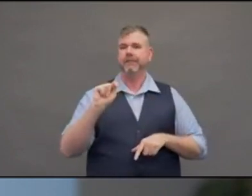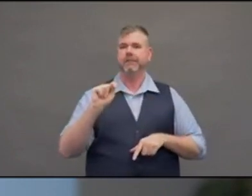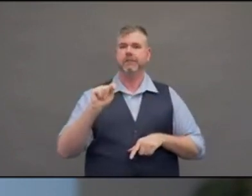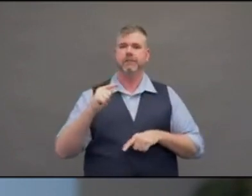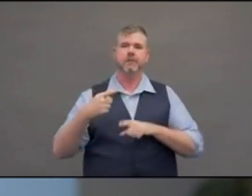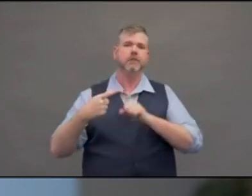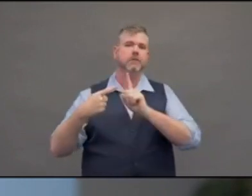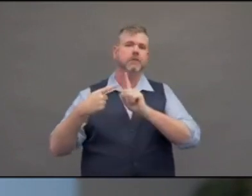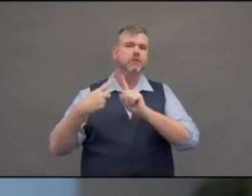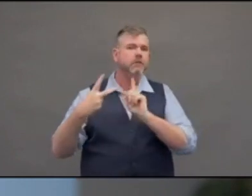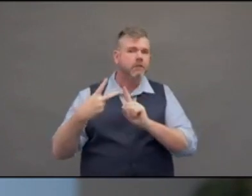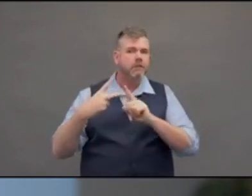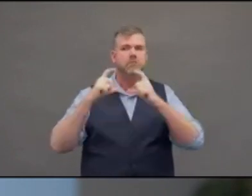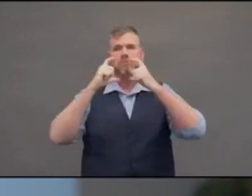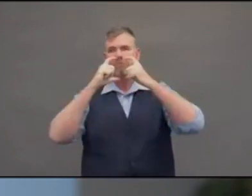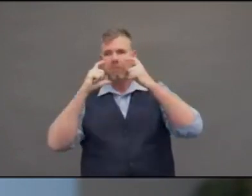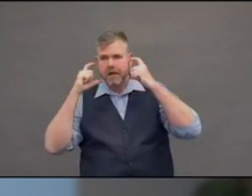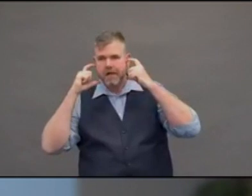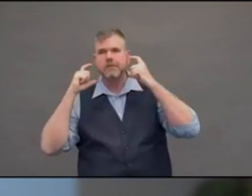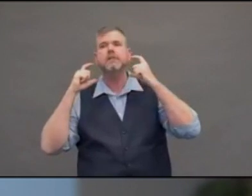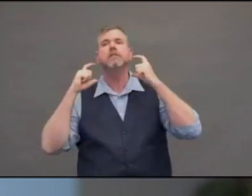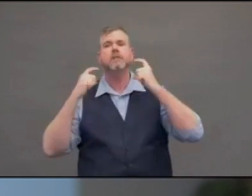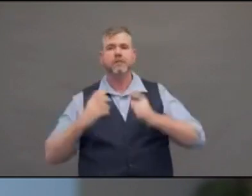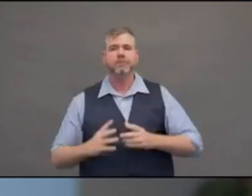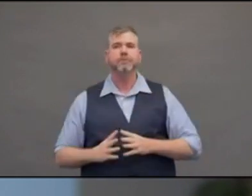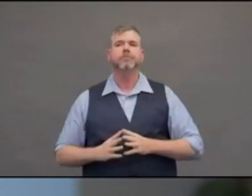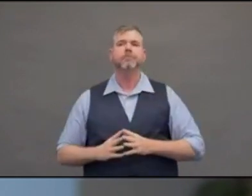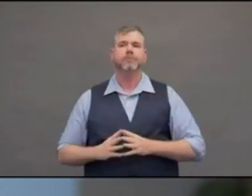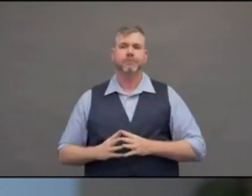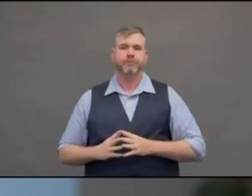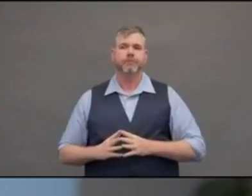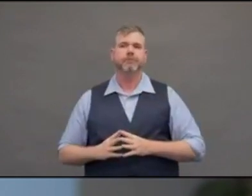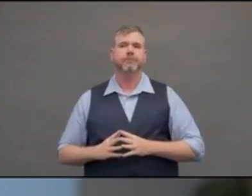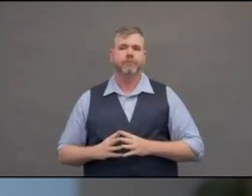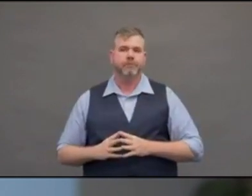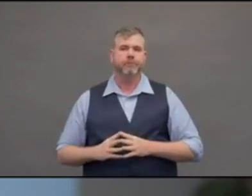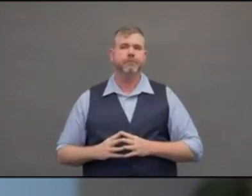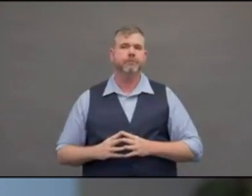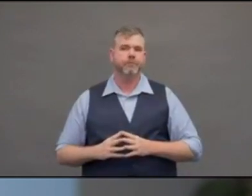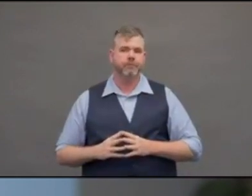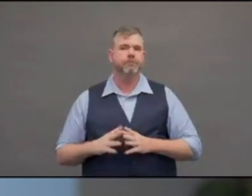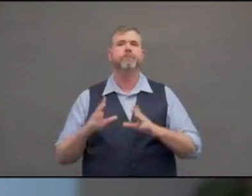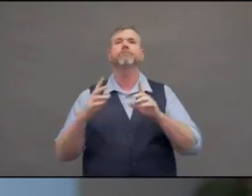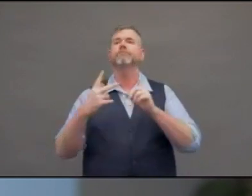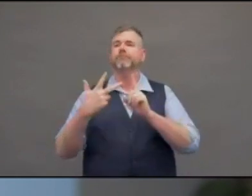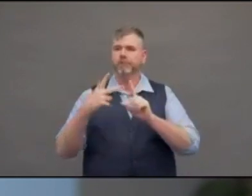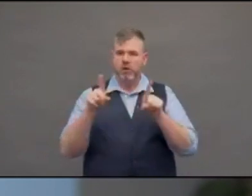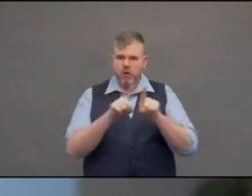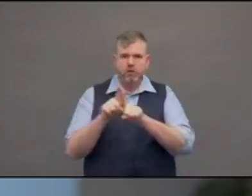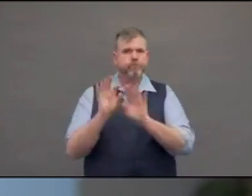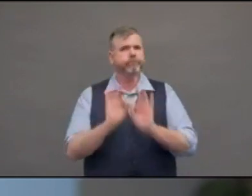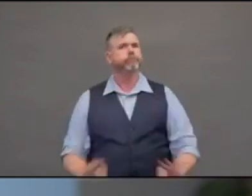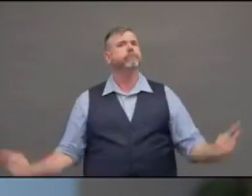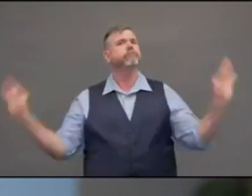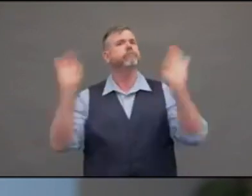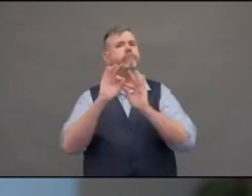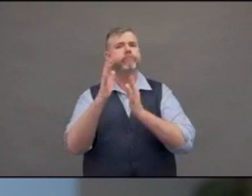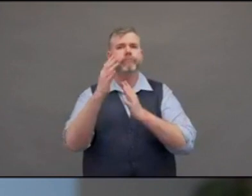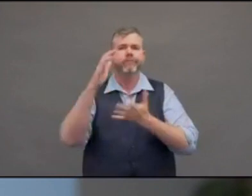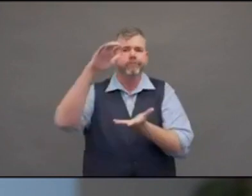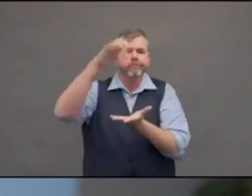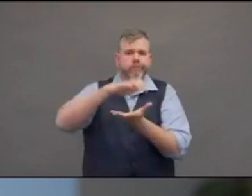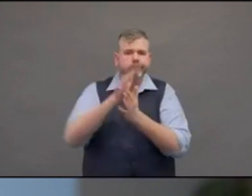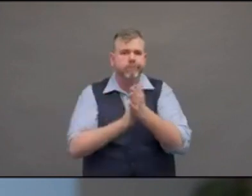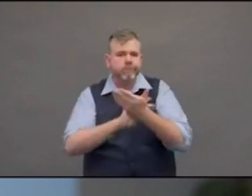outstanding hand hygiene and cleanliness. Those are kind of the core principles, but each